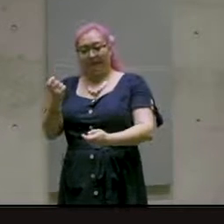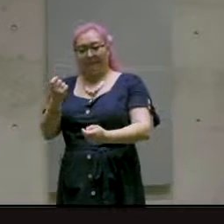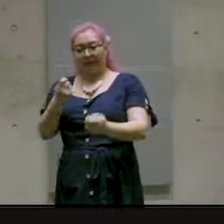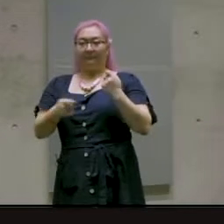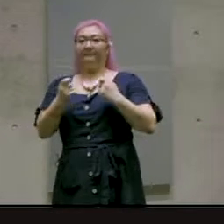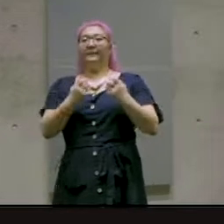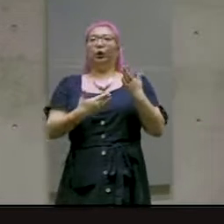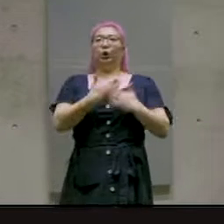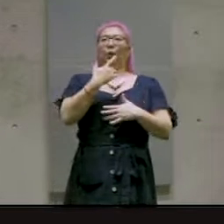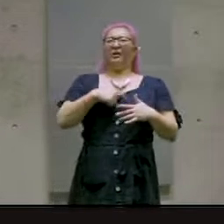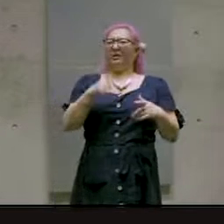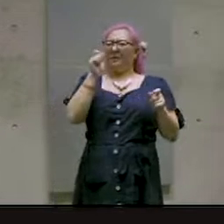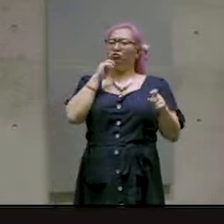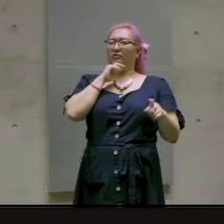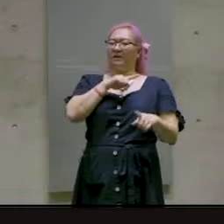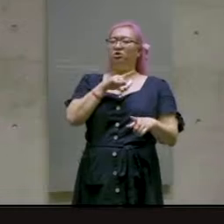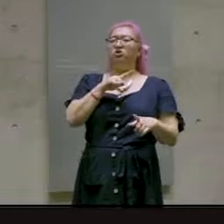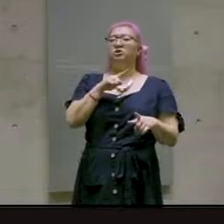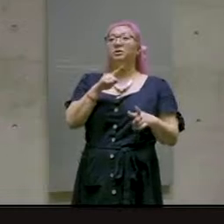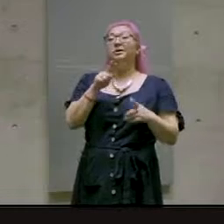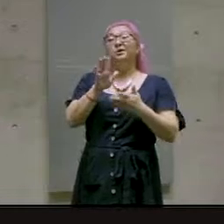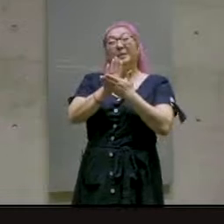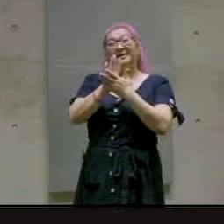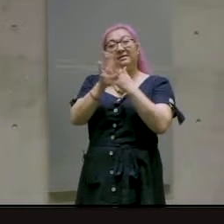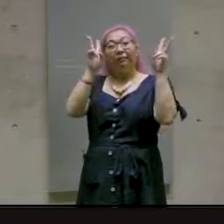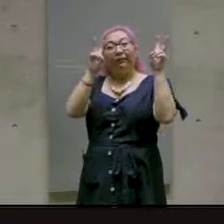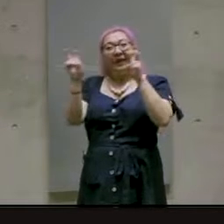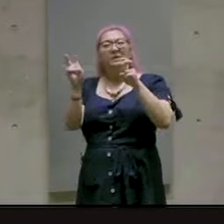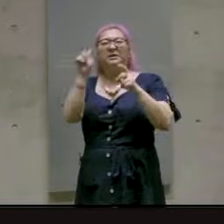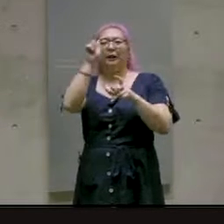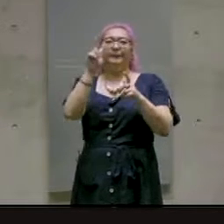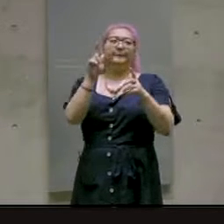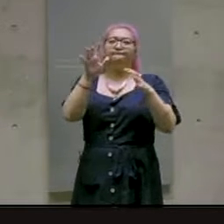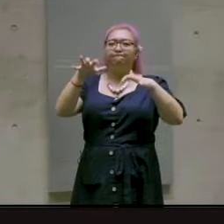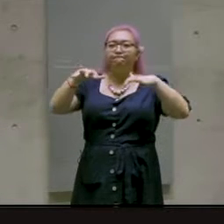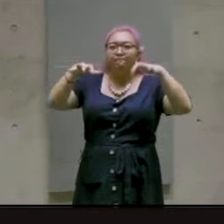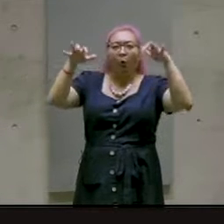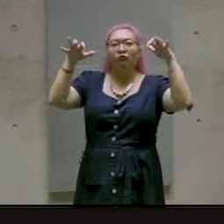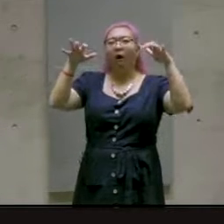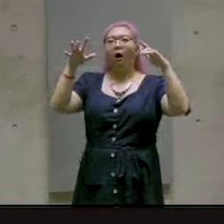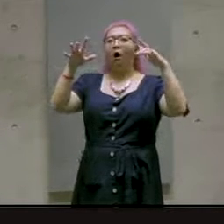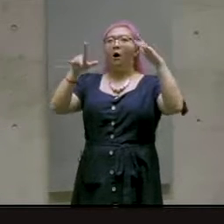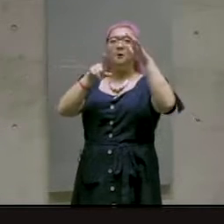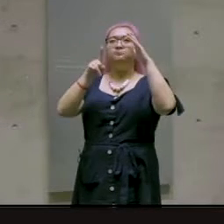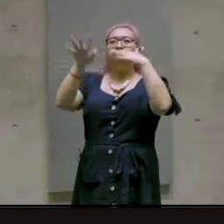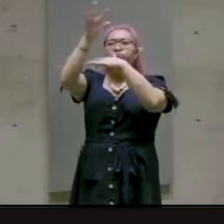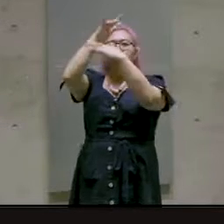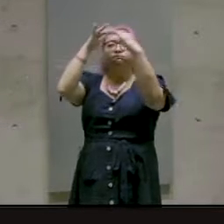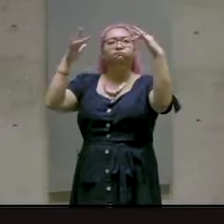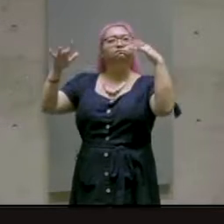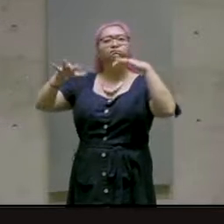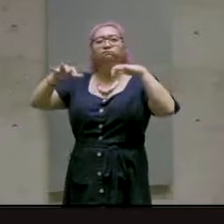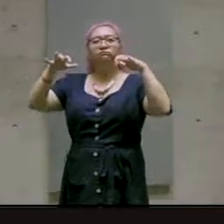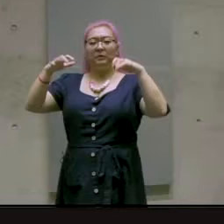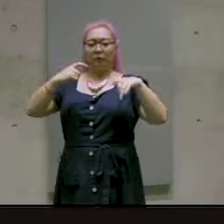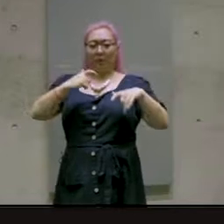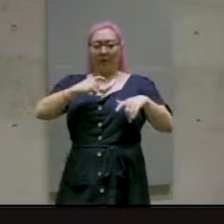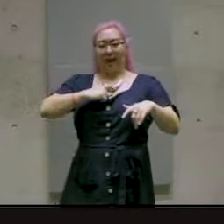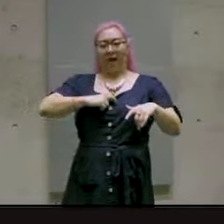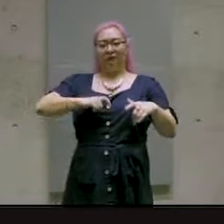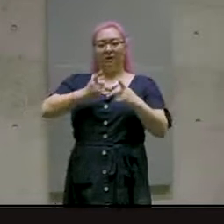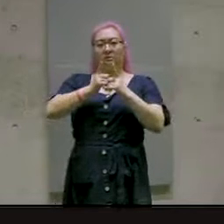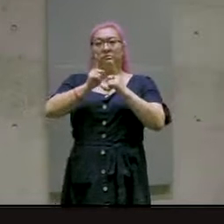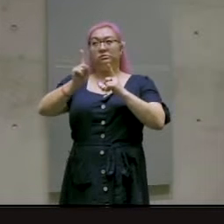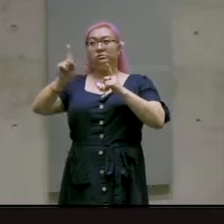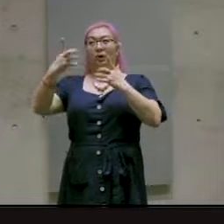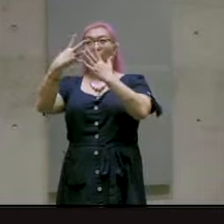darkness, cosmic horror as themes, and the basic kind of gameplay loop is the player going out into the darkness, coming back to the port, and kind of stories